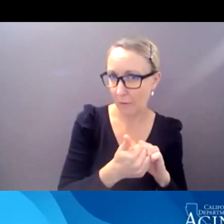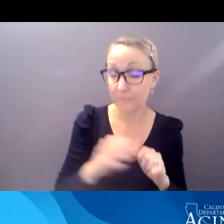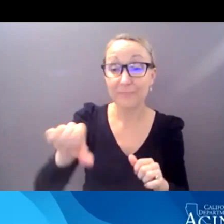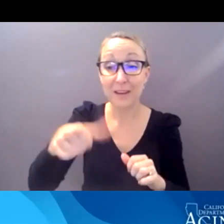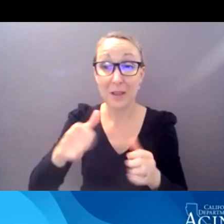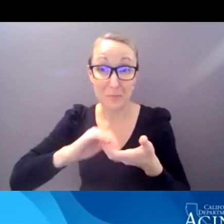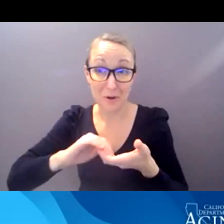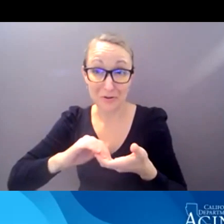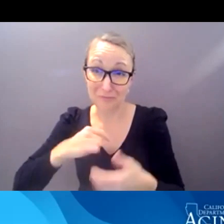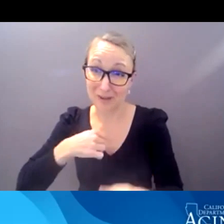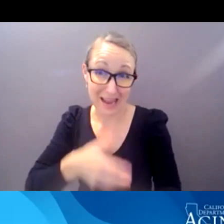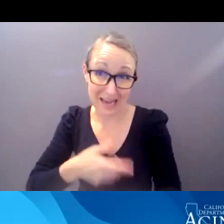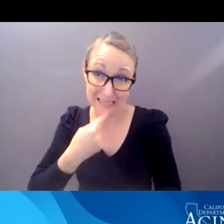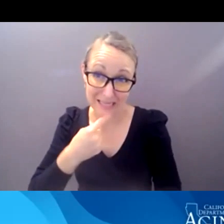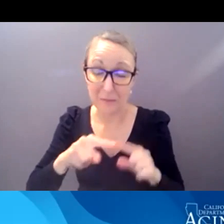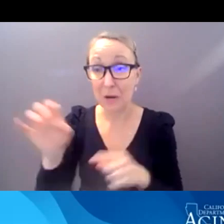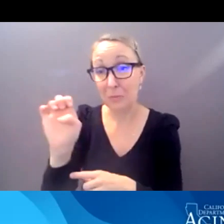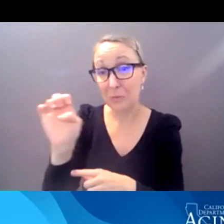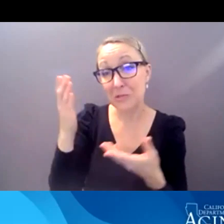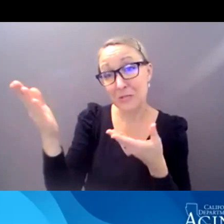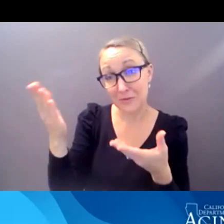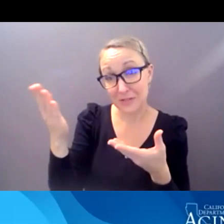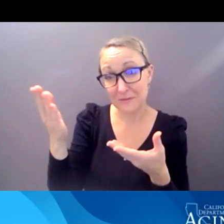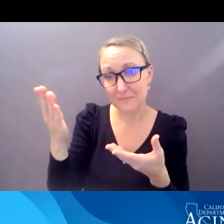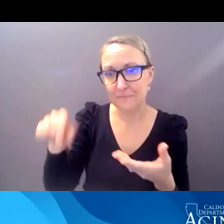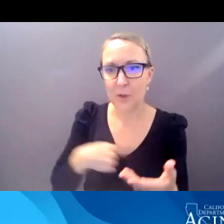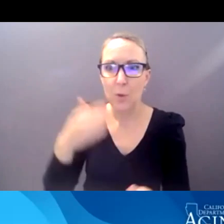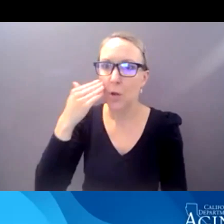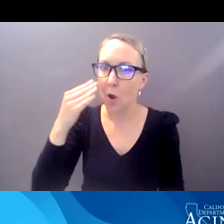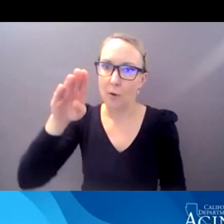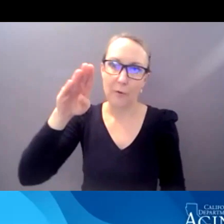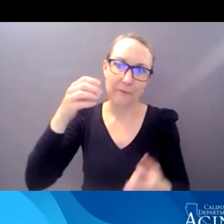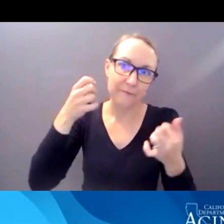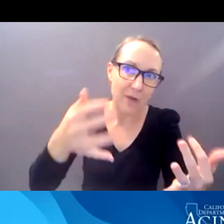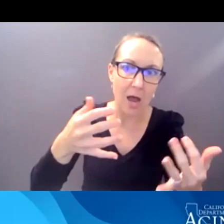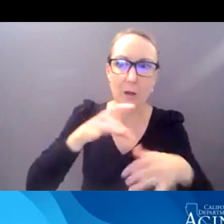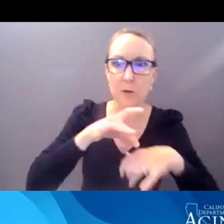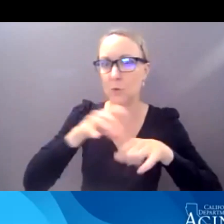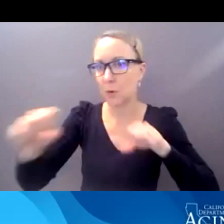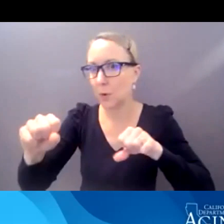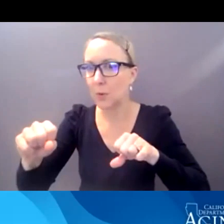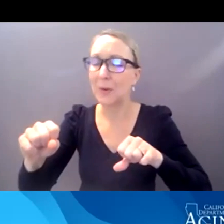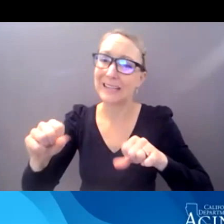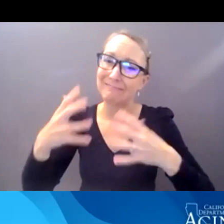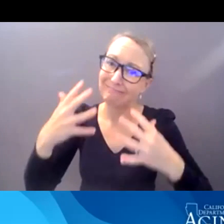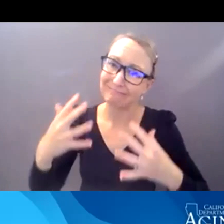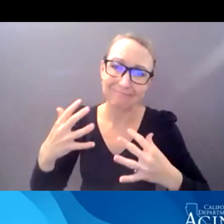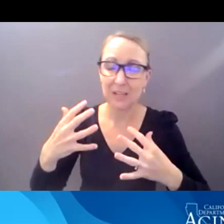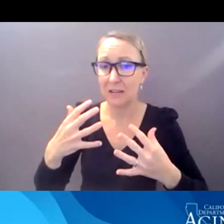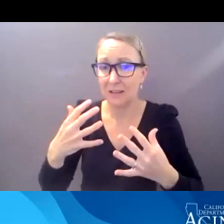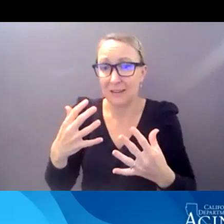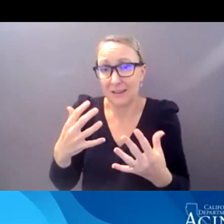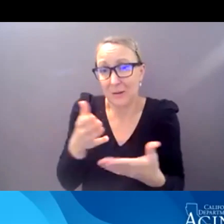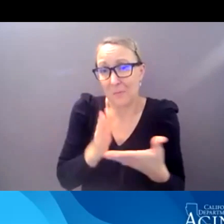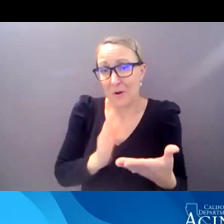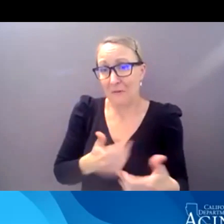it, emergency services. We know that fires and earthquakes are unfortunately part of life in California, and